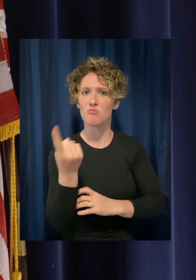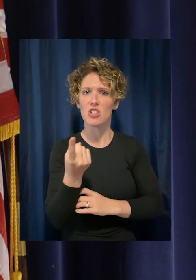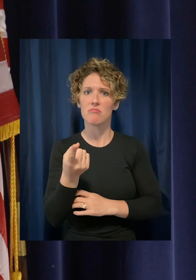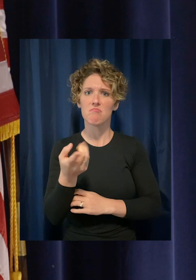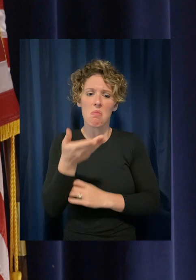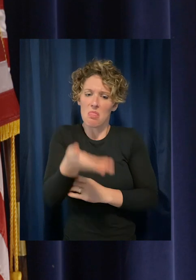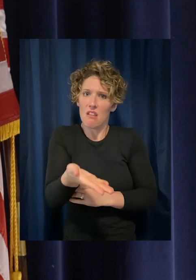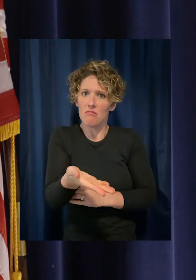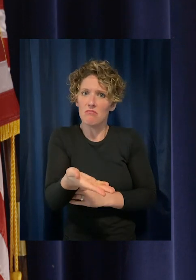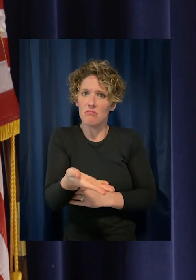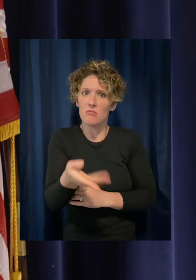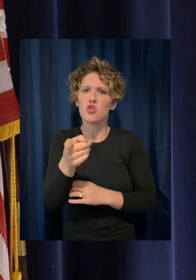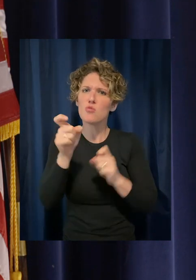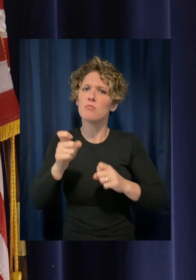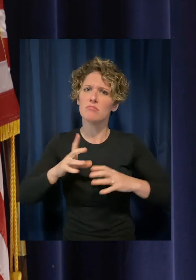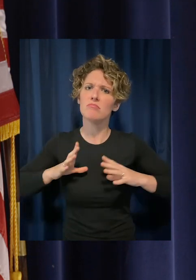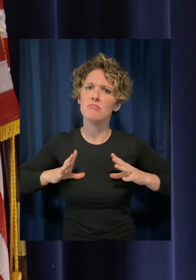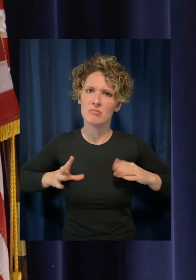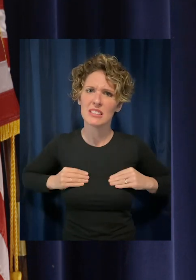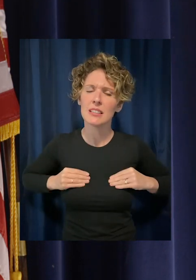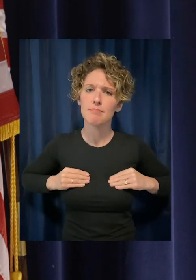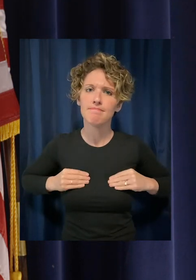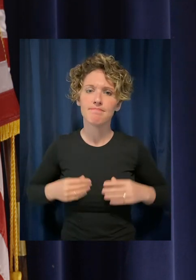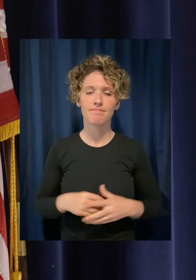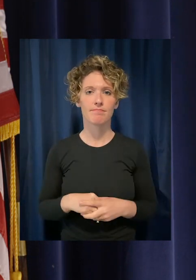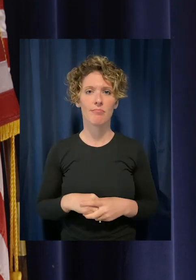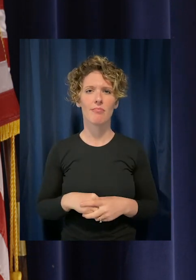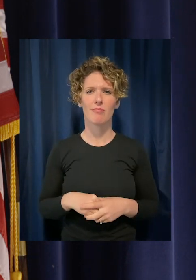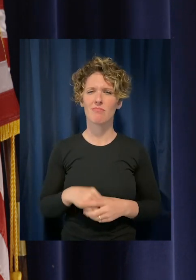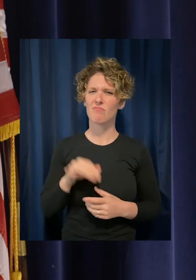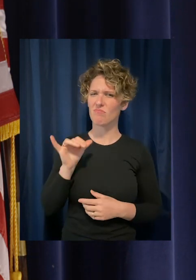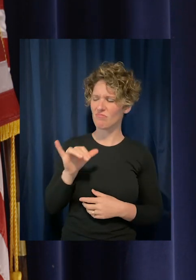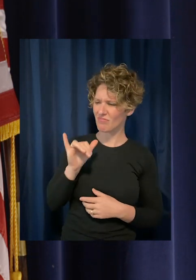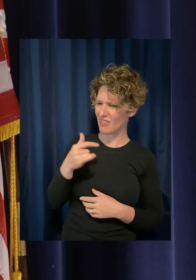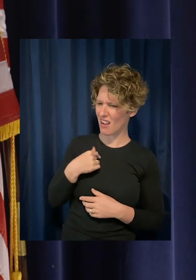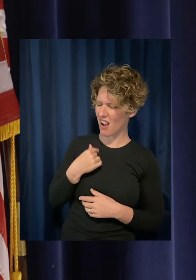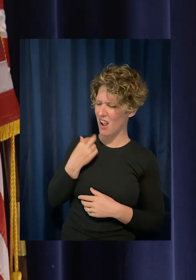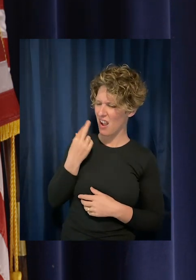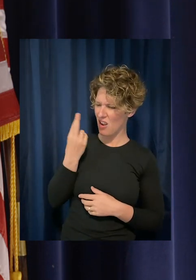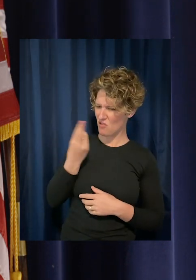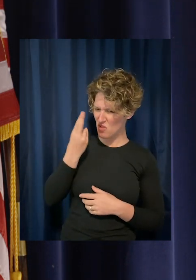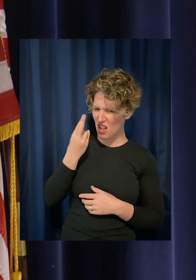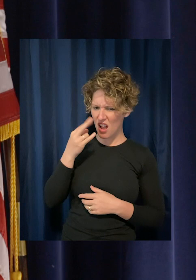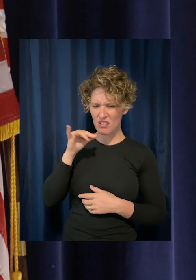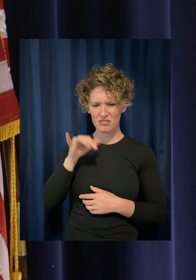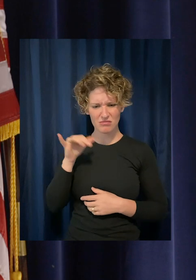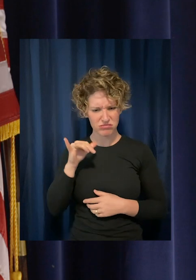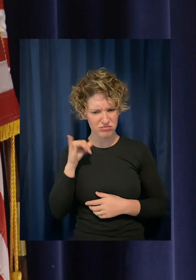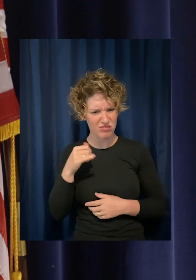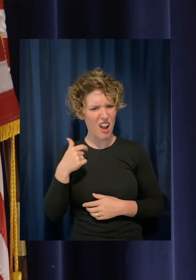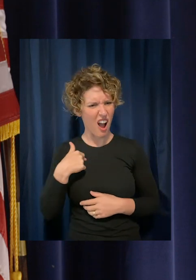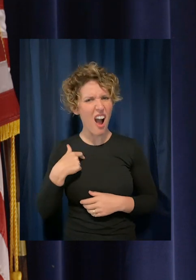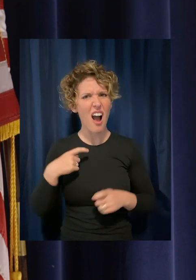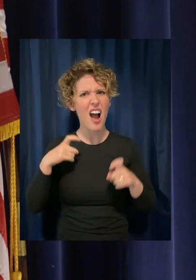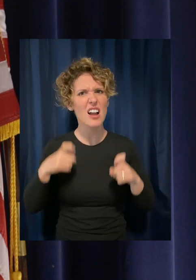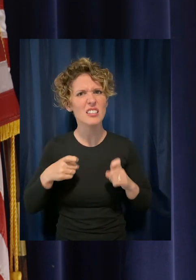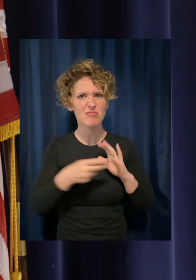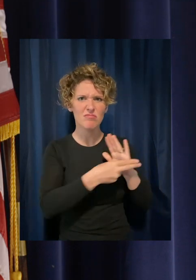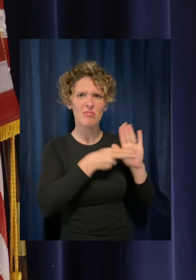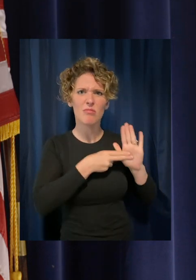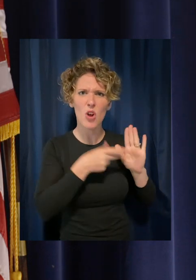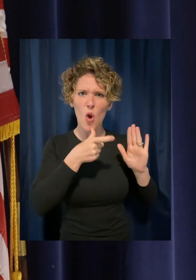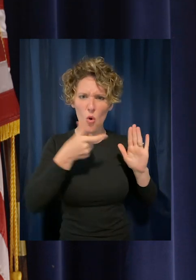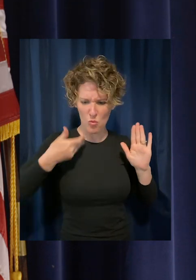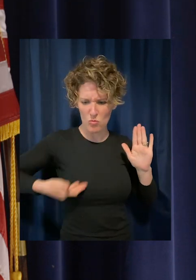moment." With this, I decided to take this class at this moment of our lives and define who we are.